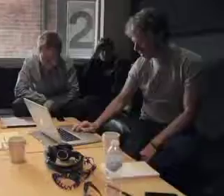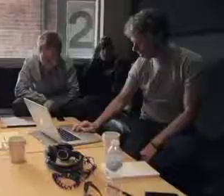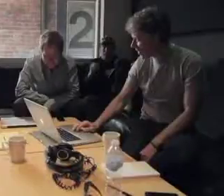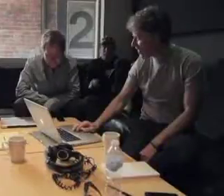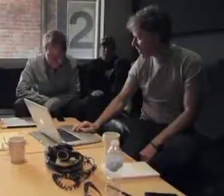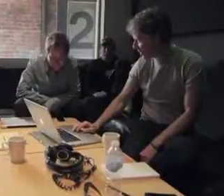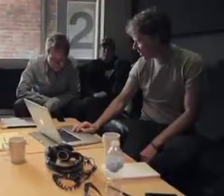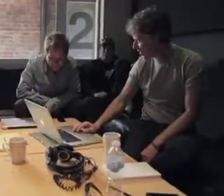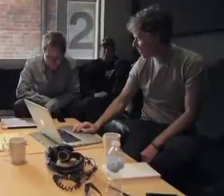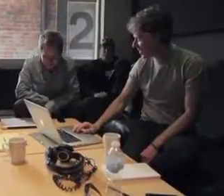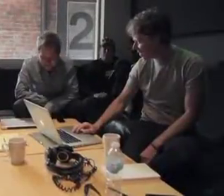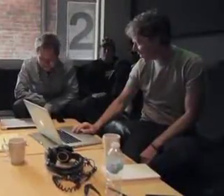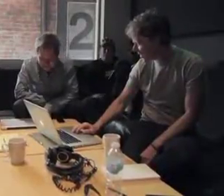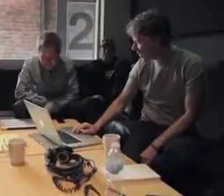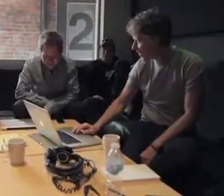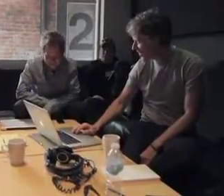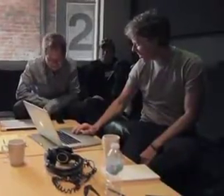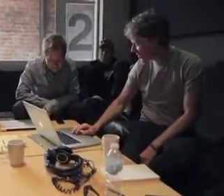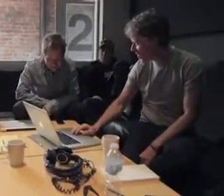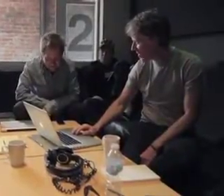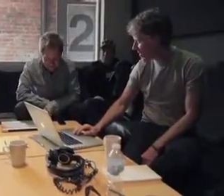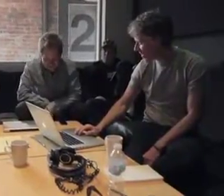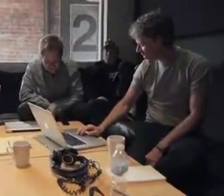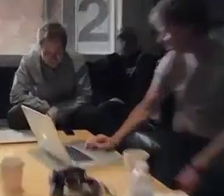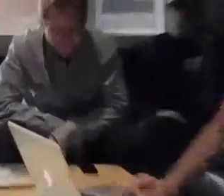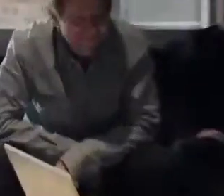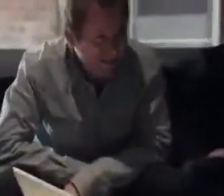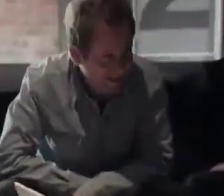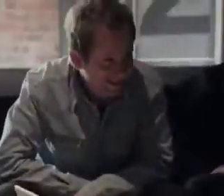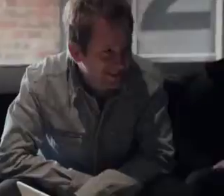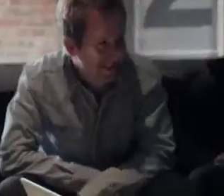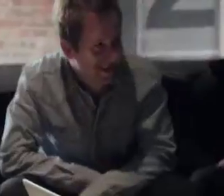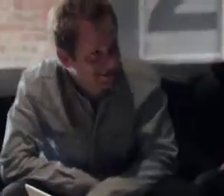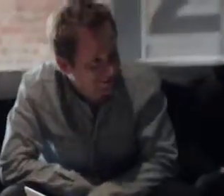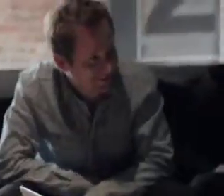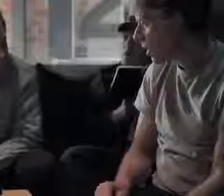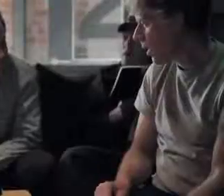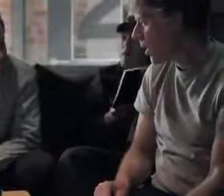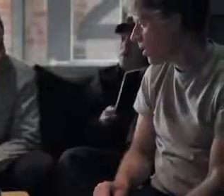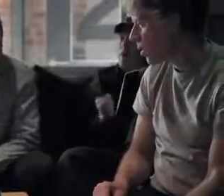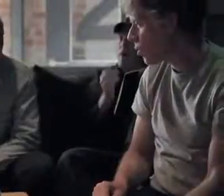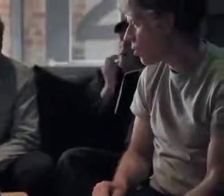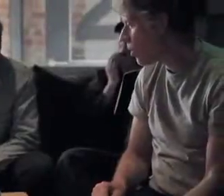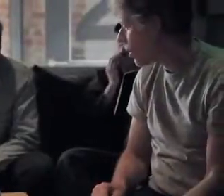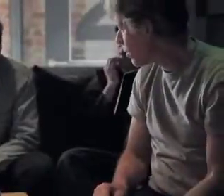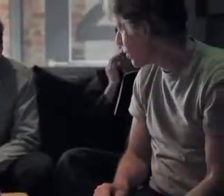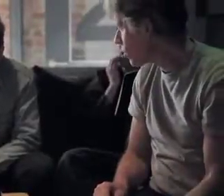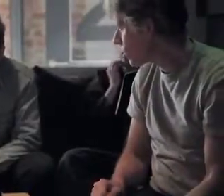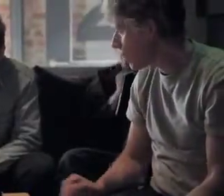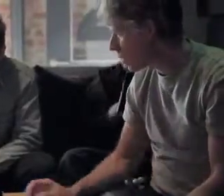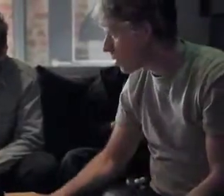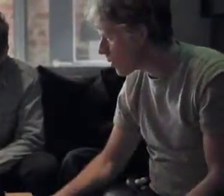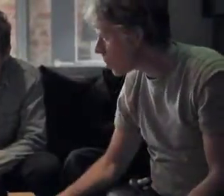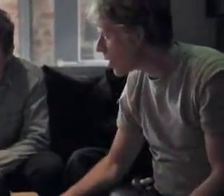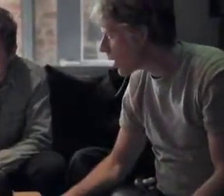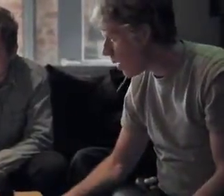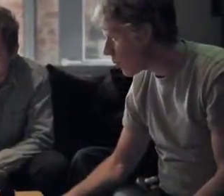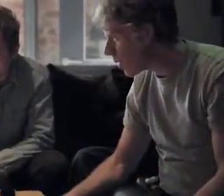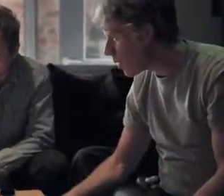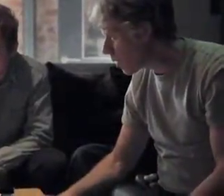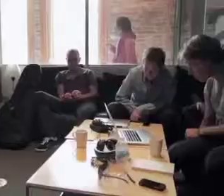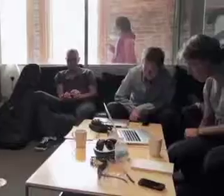shop. Candy shop, get some more licks in the candy shop. Yeah, a little 2-bar instrumental.